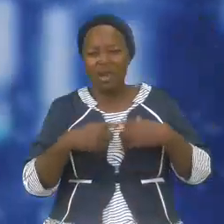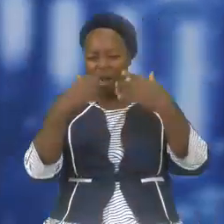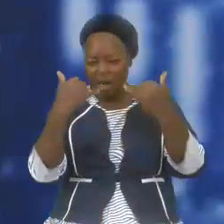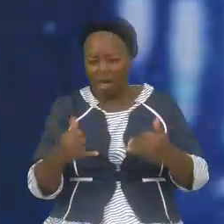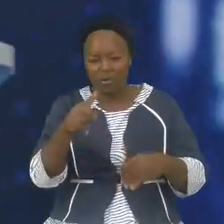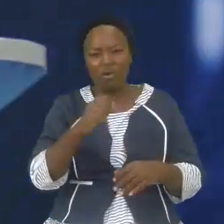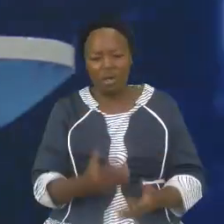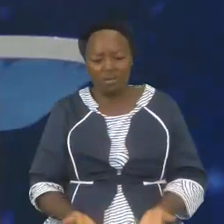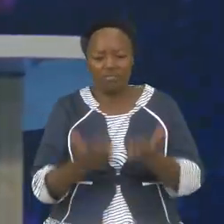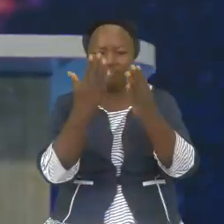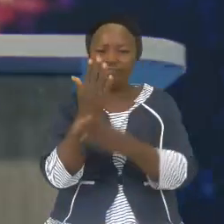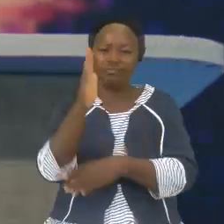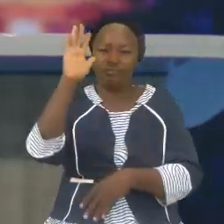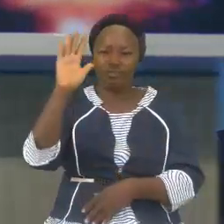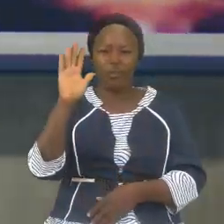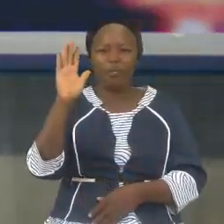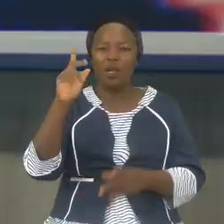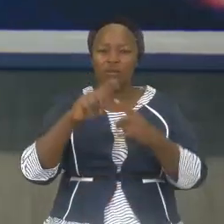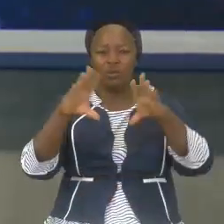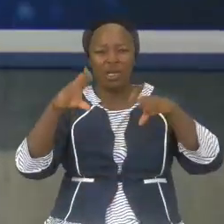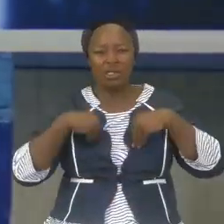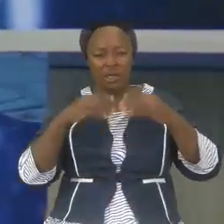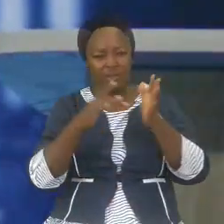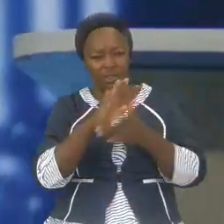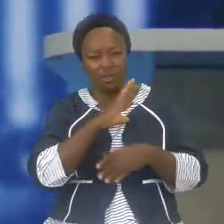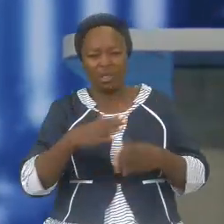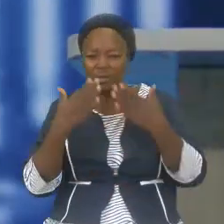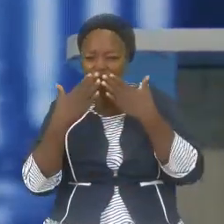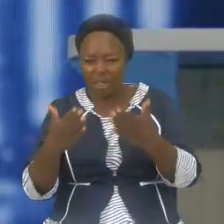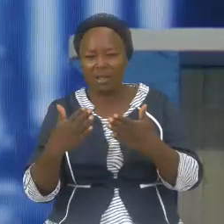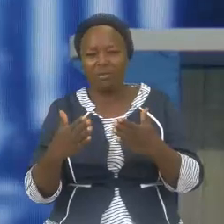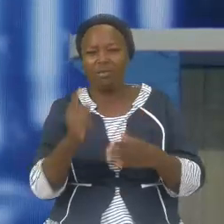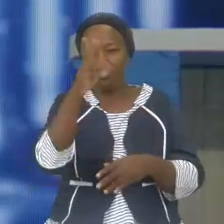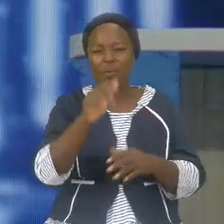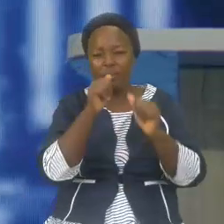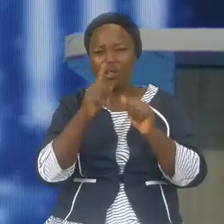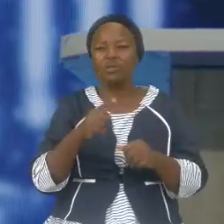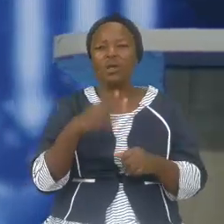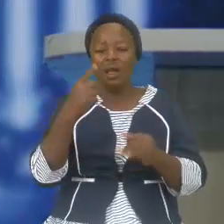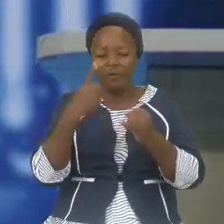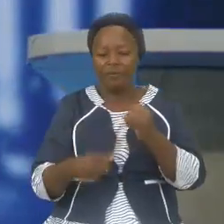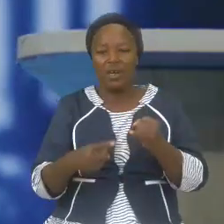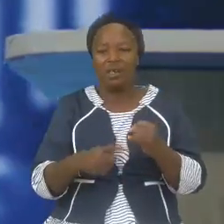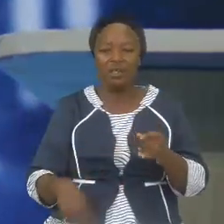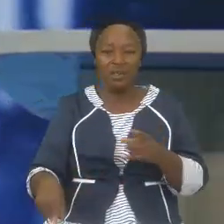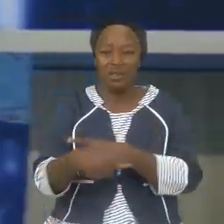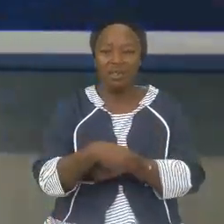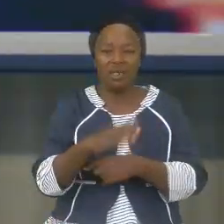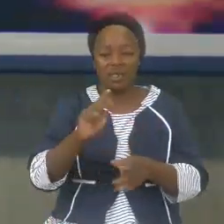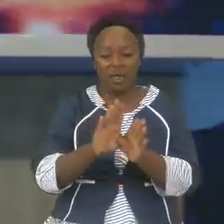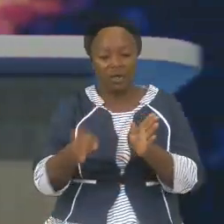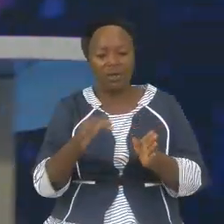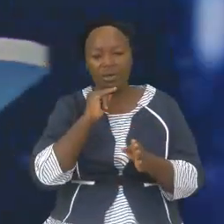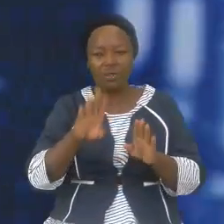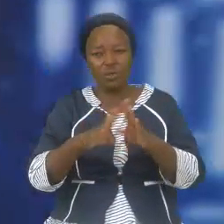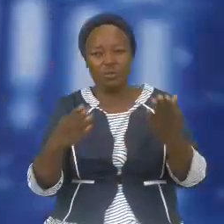your hand. Thank you. God bless you. The final day, the door is open now. Don't wait